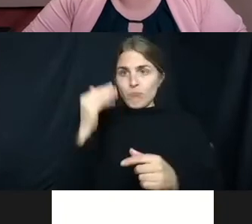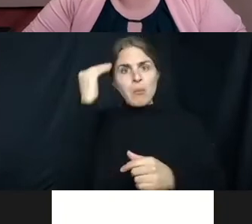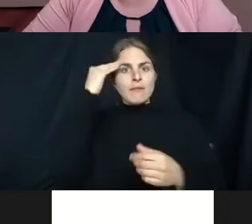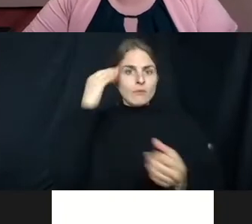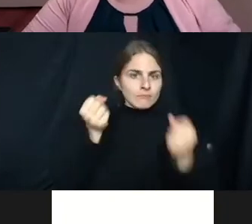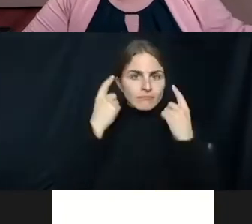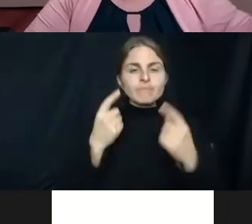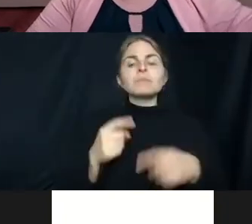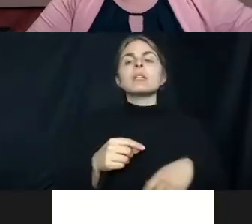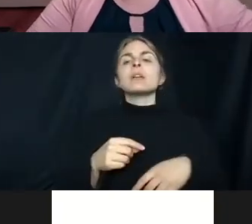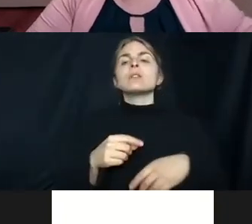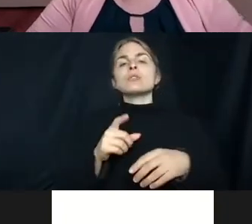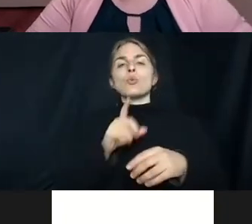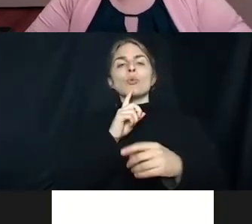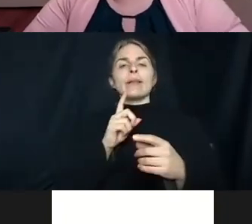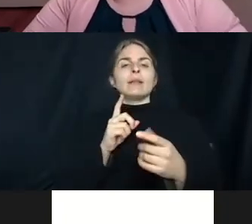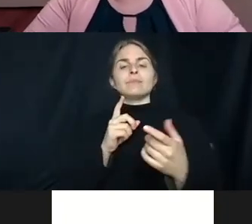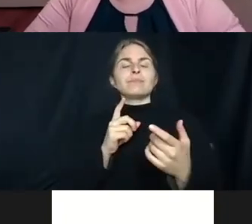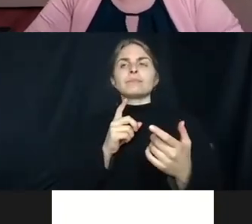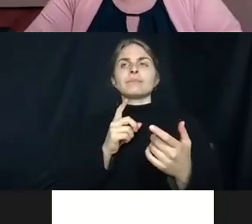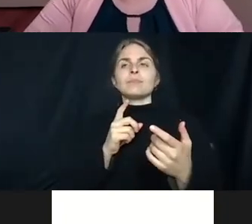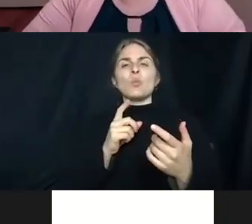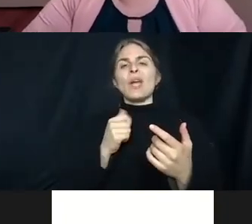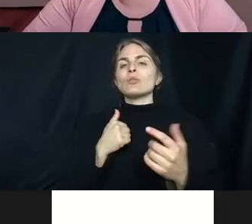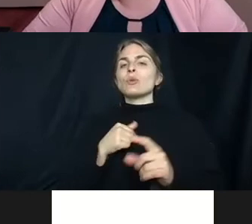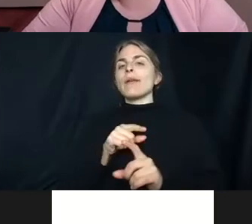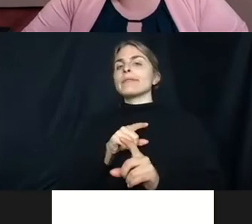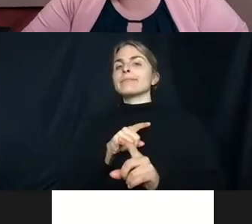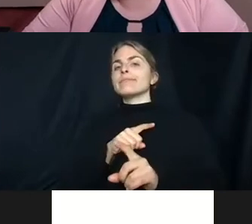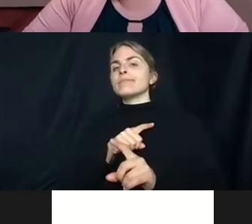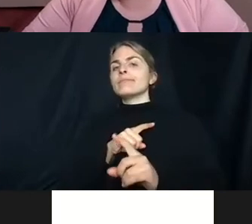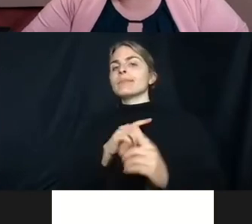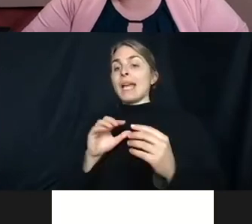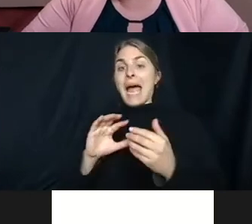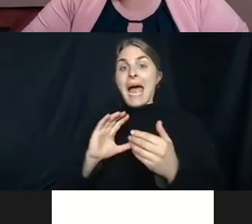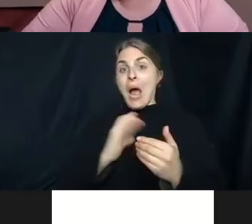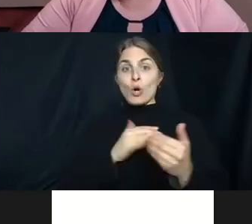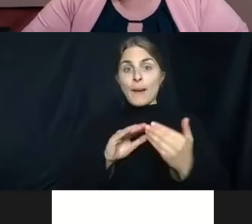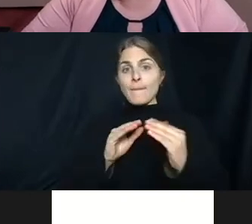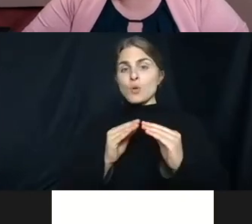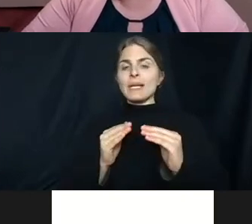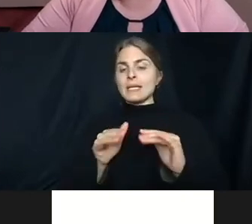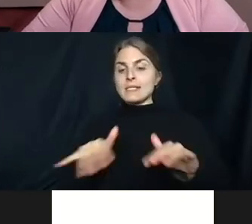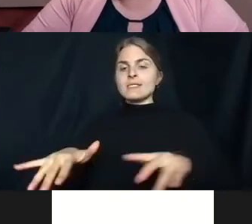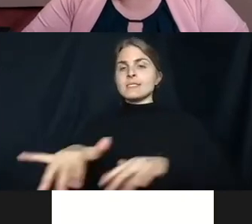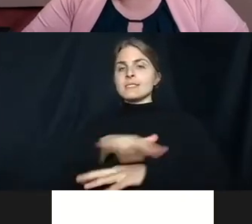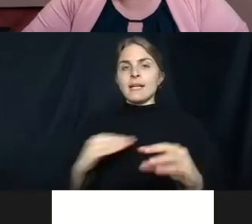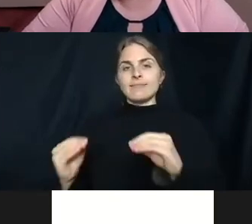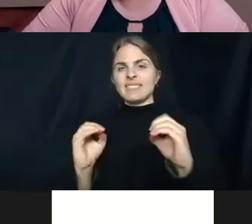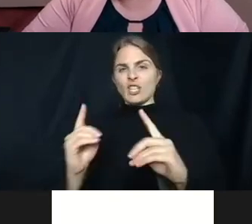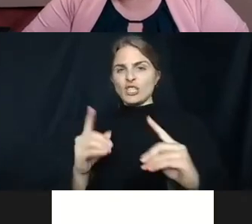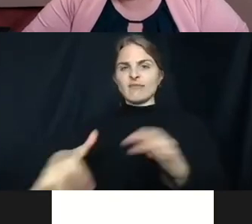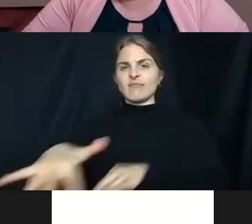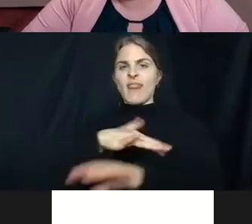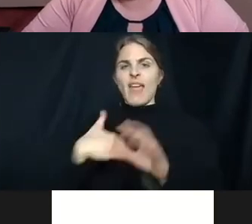is sort of taking the approach, like sort of the backdoor approach of like, how can we educate our communities so that they have the